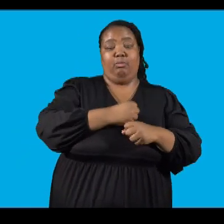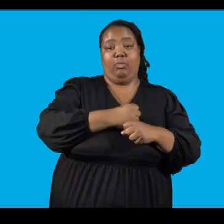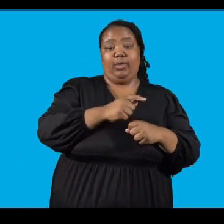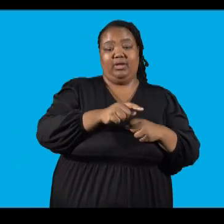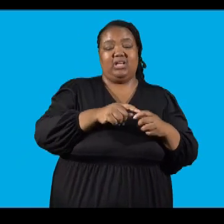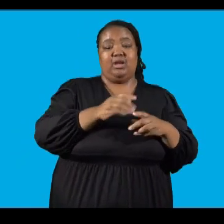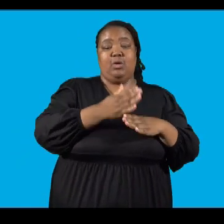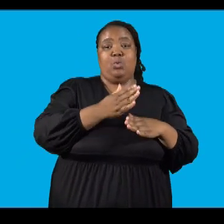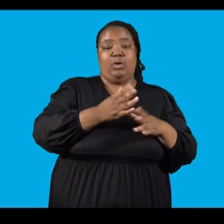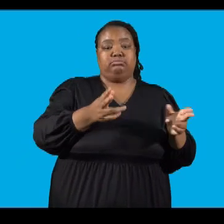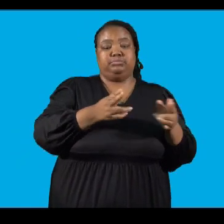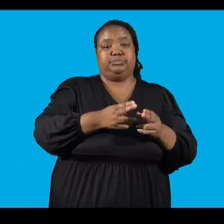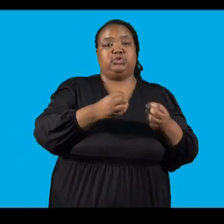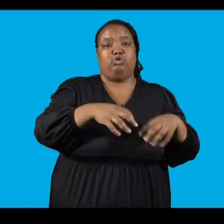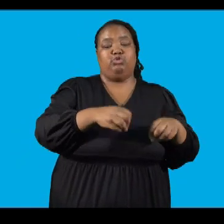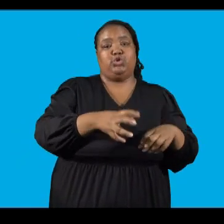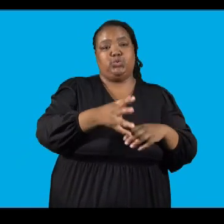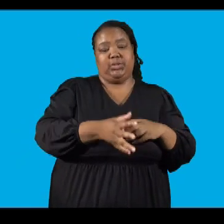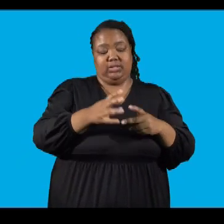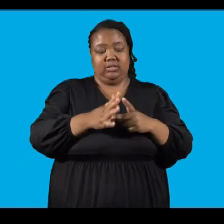that industry will lose their jobs if it